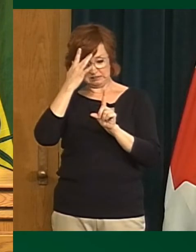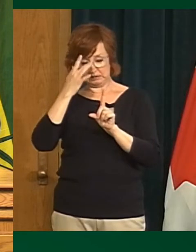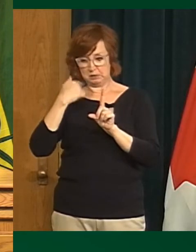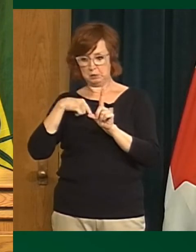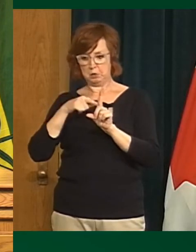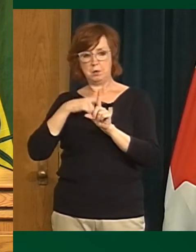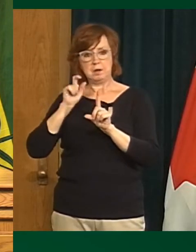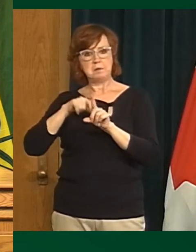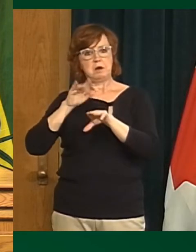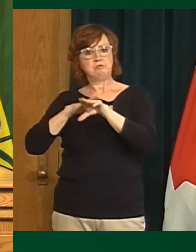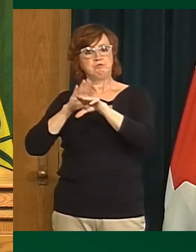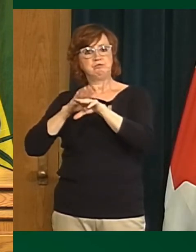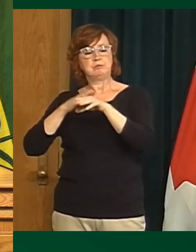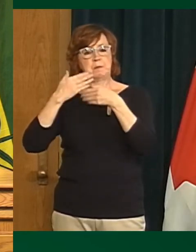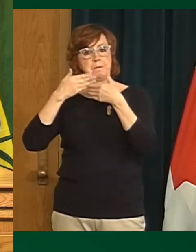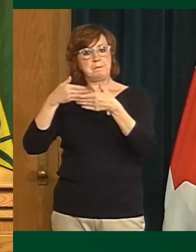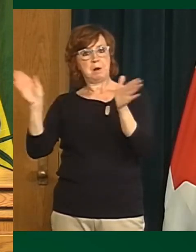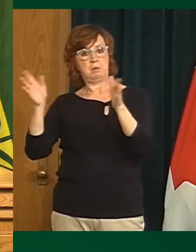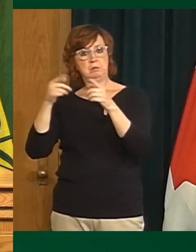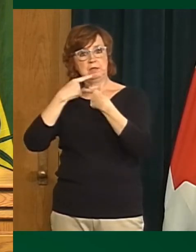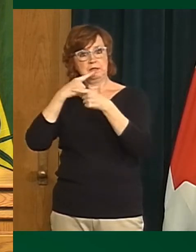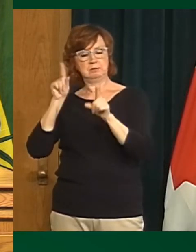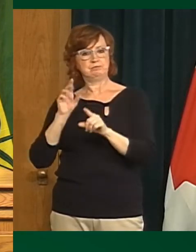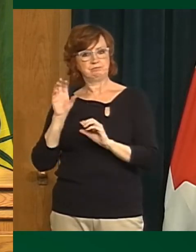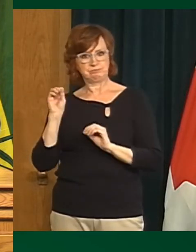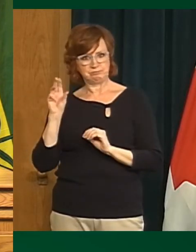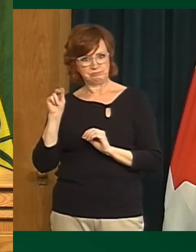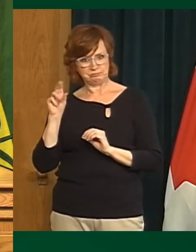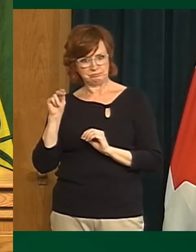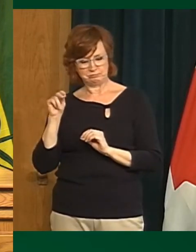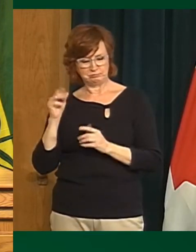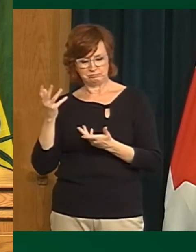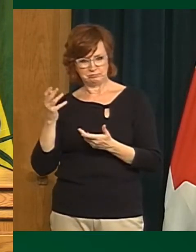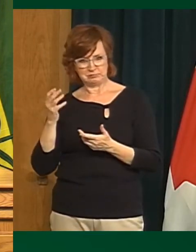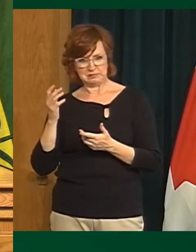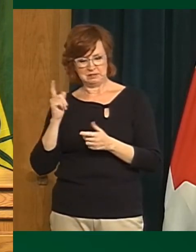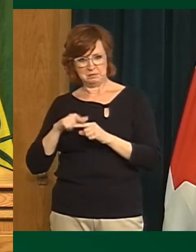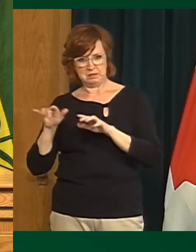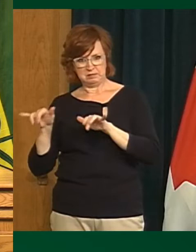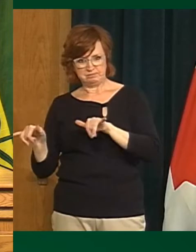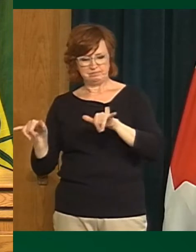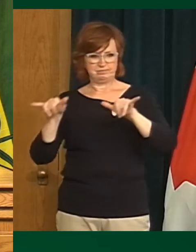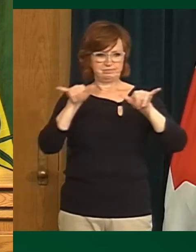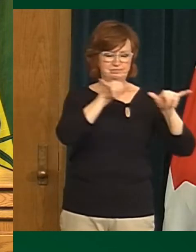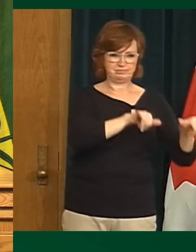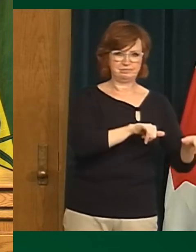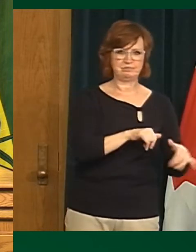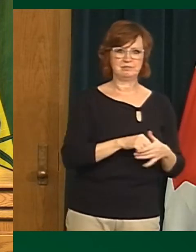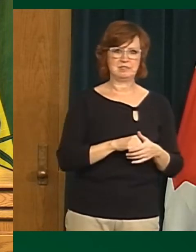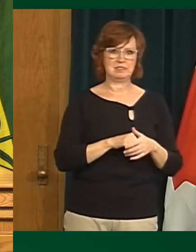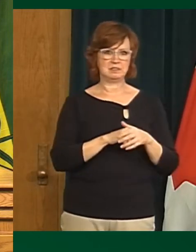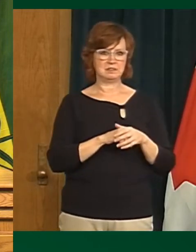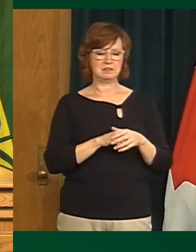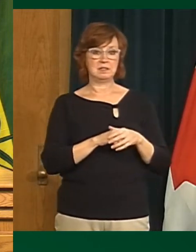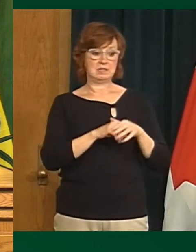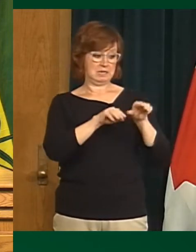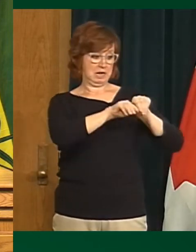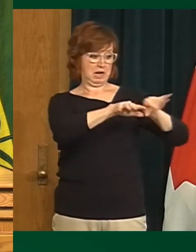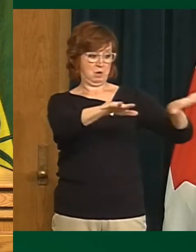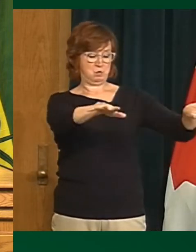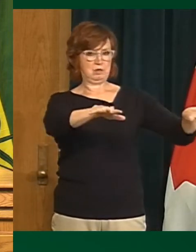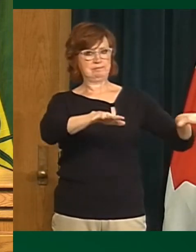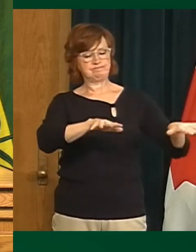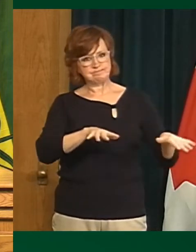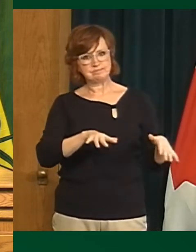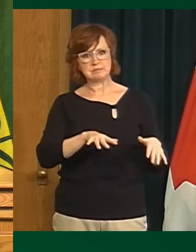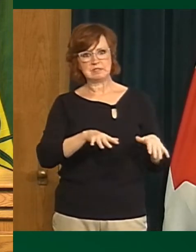a public statement. But when you can't track, there's a public service announcement. But we always, when we investigate